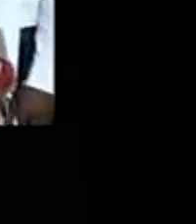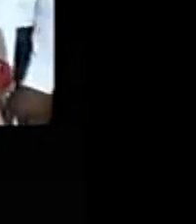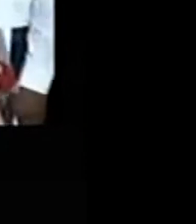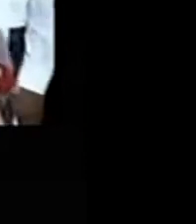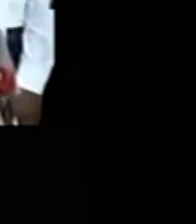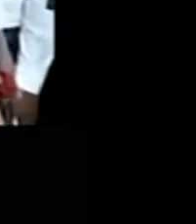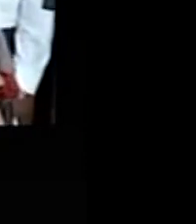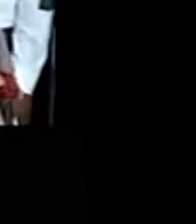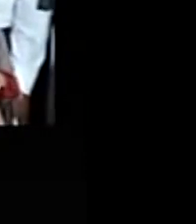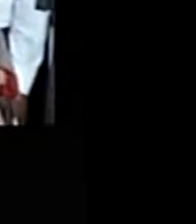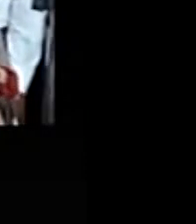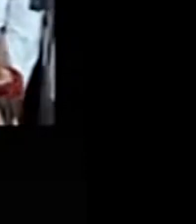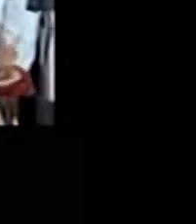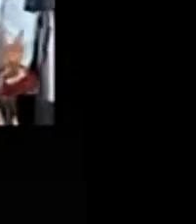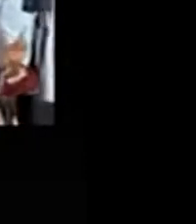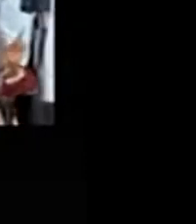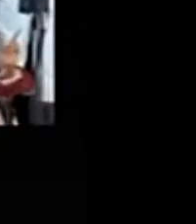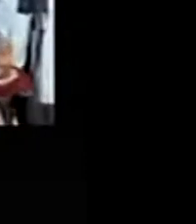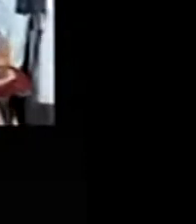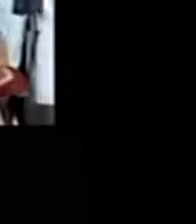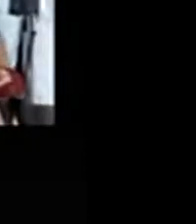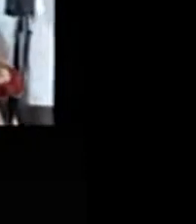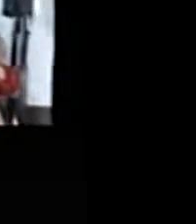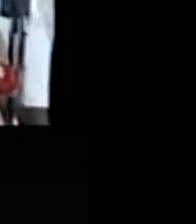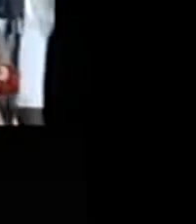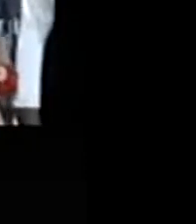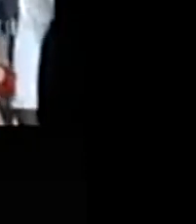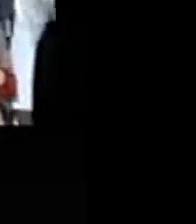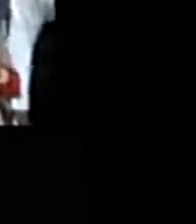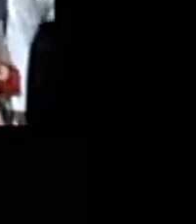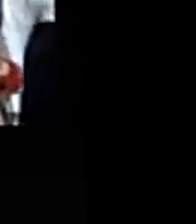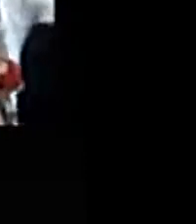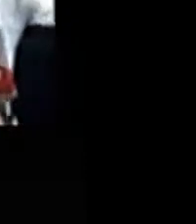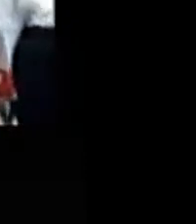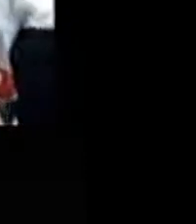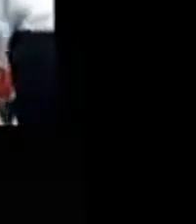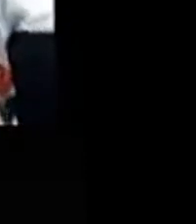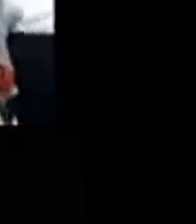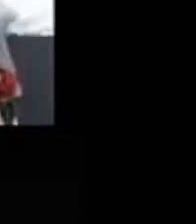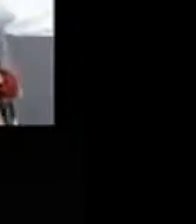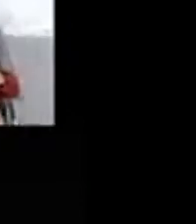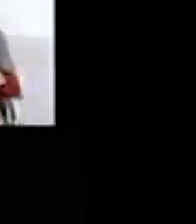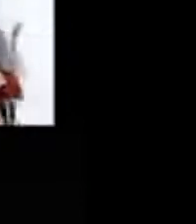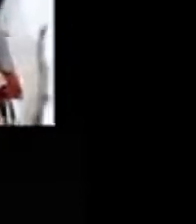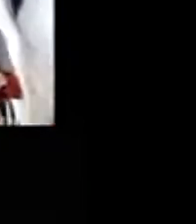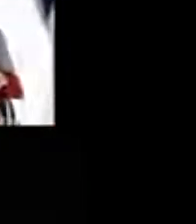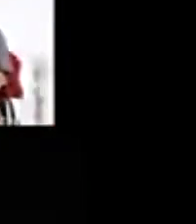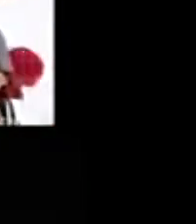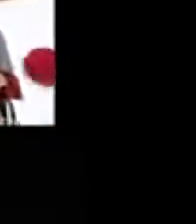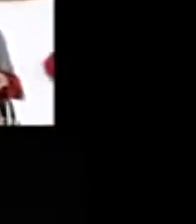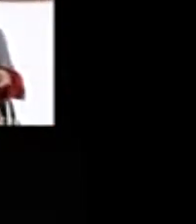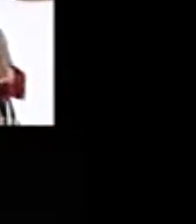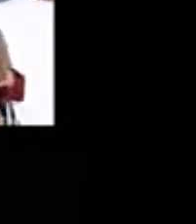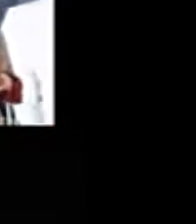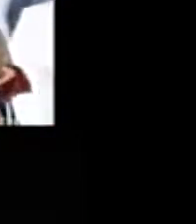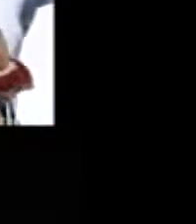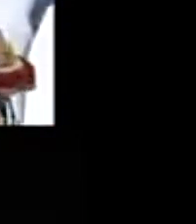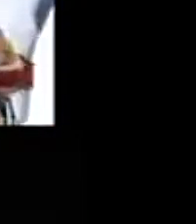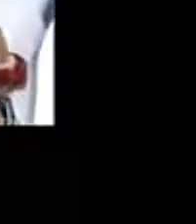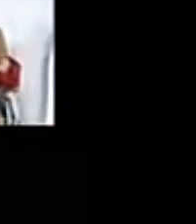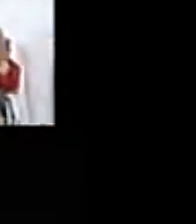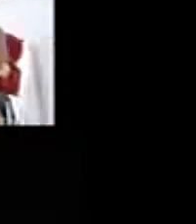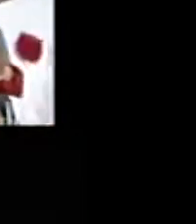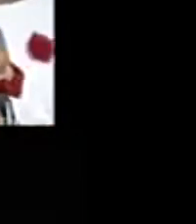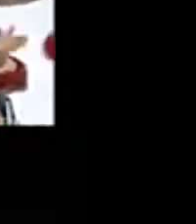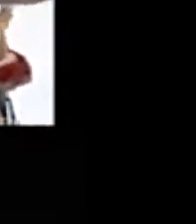of God in Christ, a brand new creation in him. I can now approach the